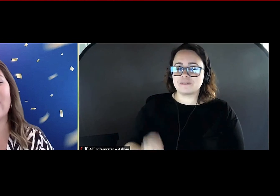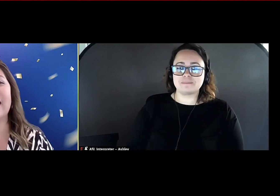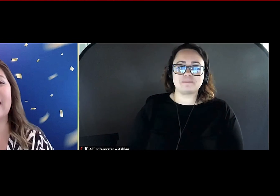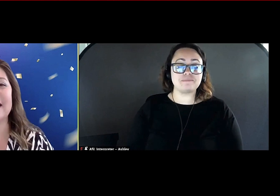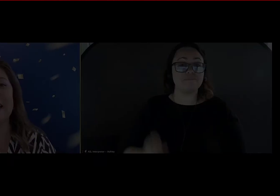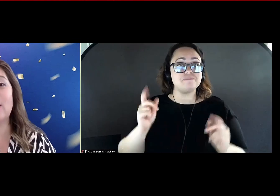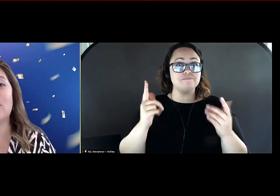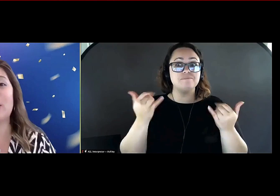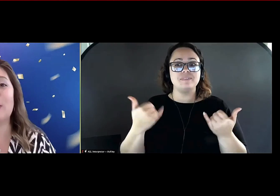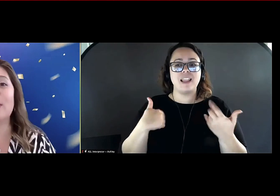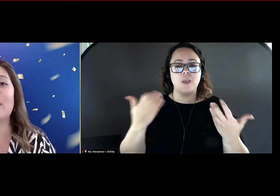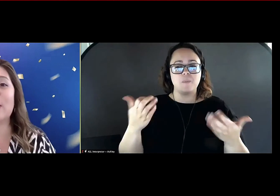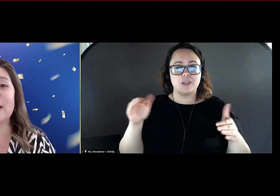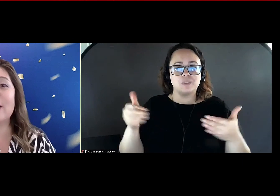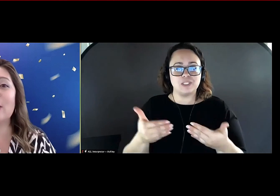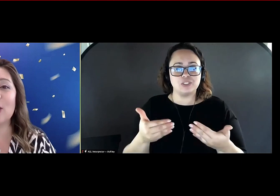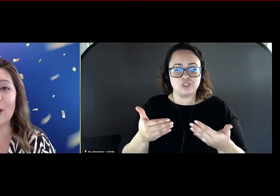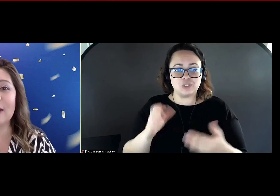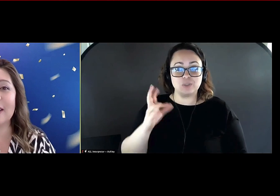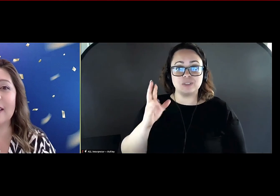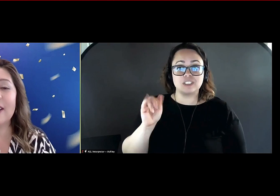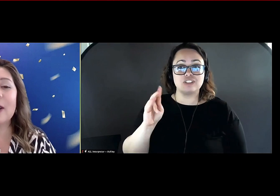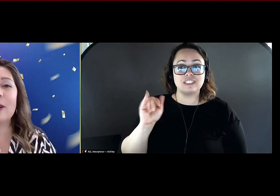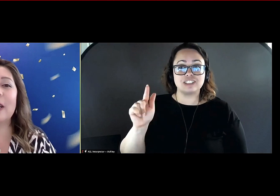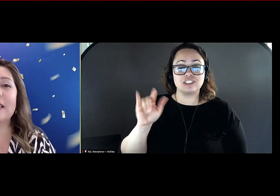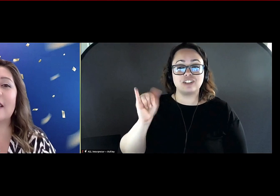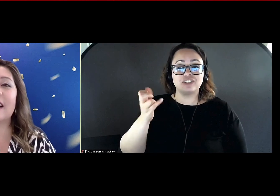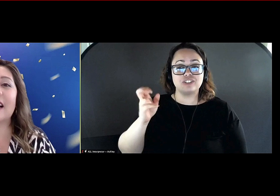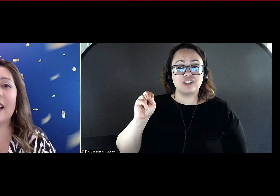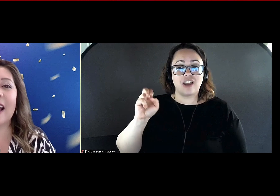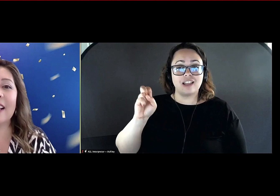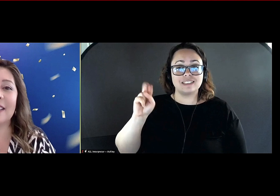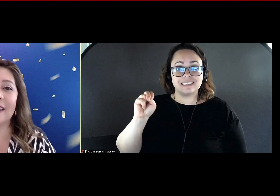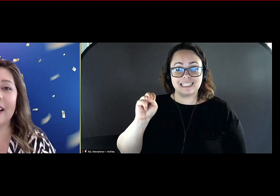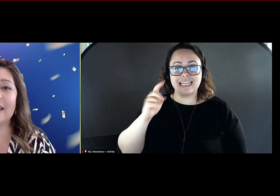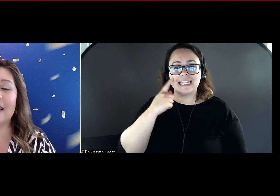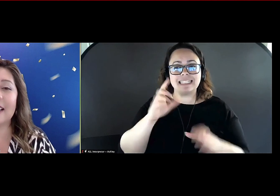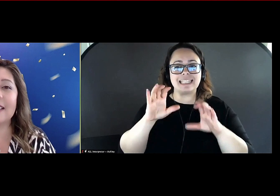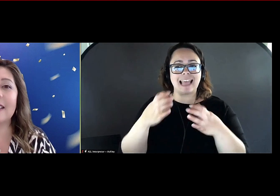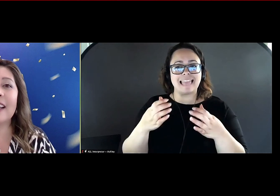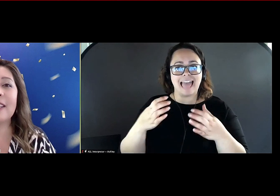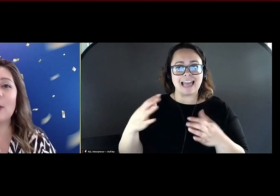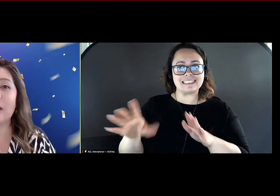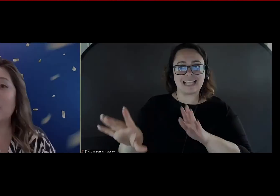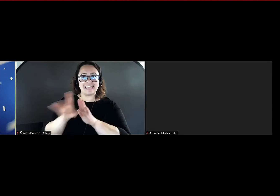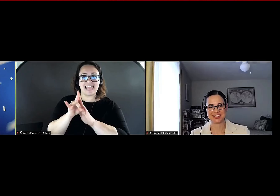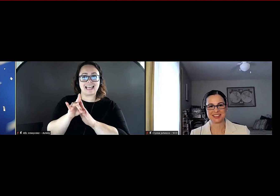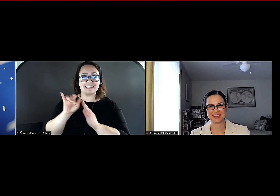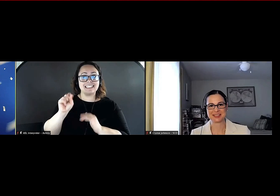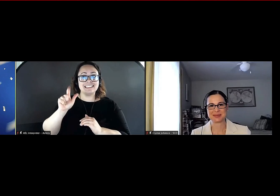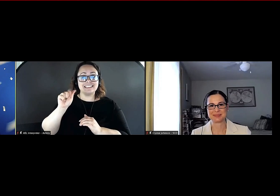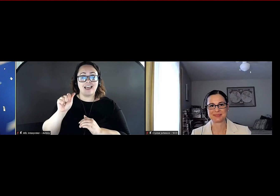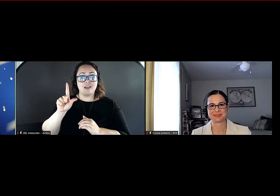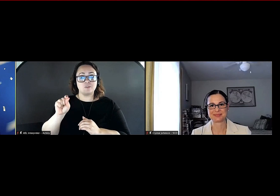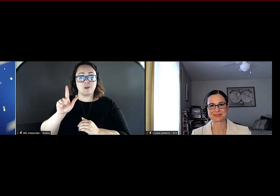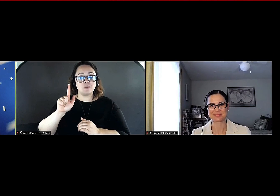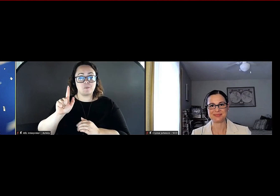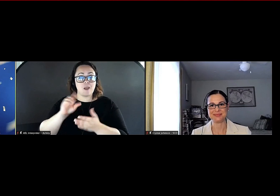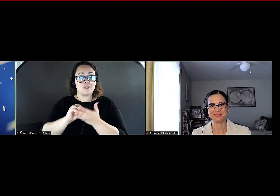Okay, now I'd like to introduce Crystal Johnson, who is the class elected ISLA 2021